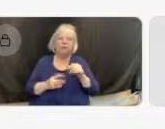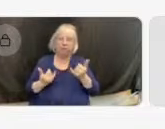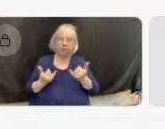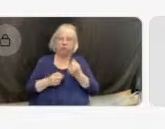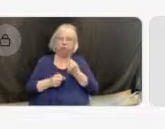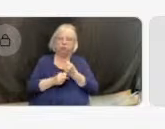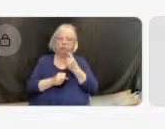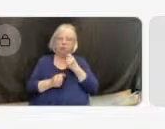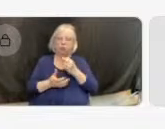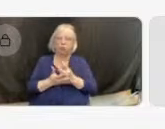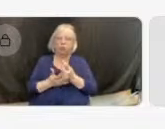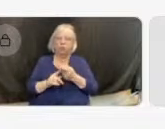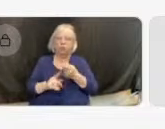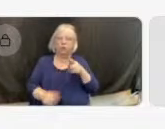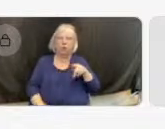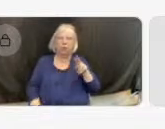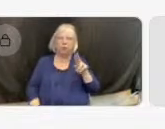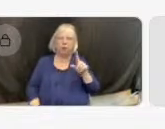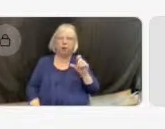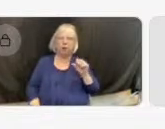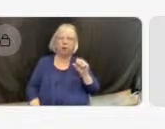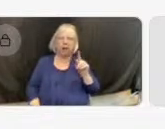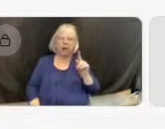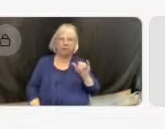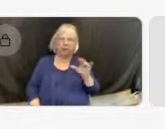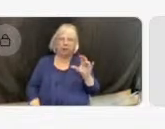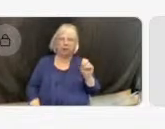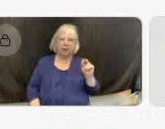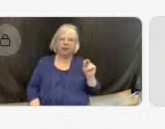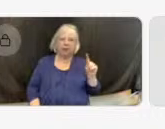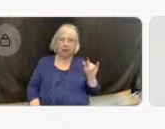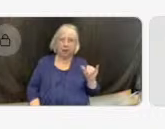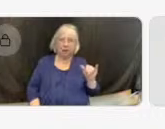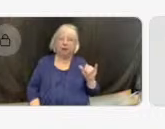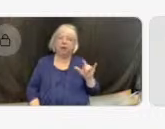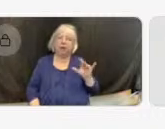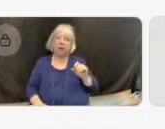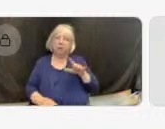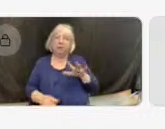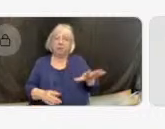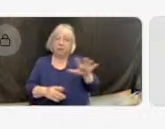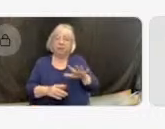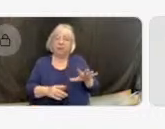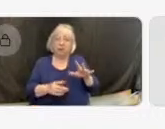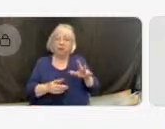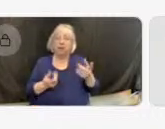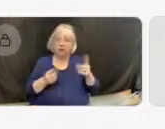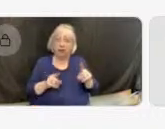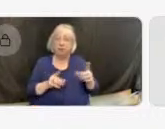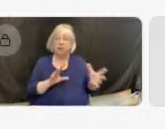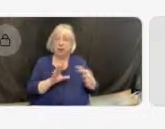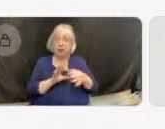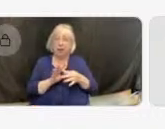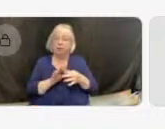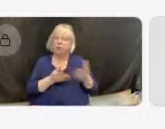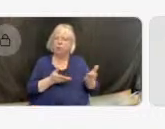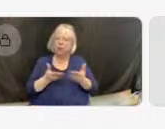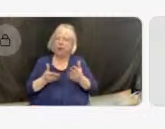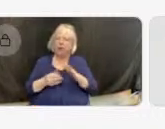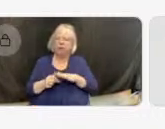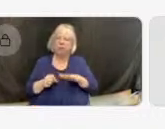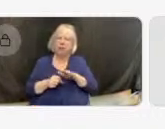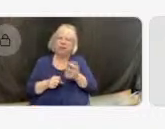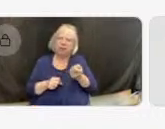for approval from Pulaski County. If this area is annexed, it would bring in about a little